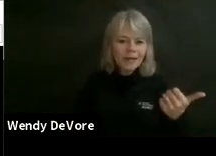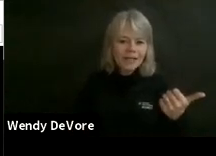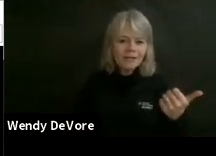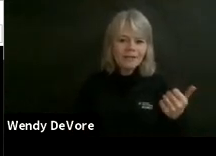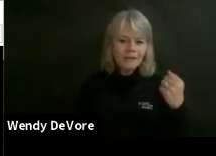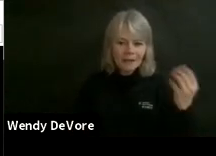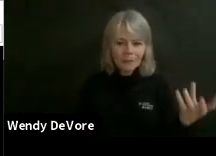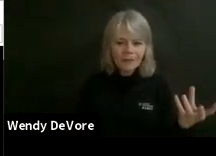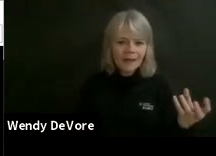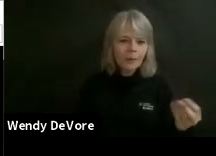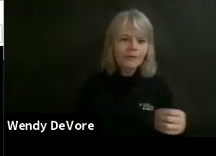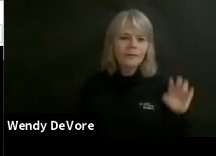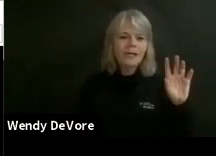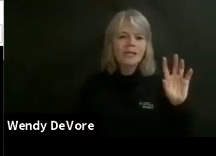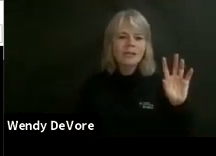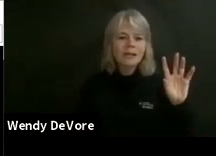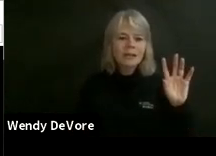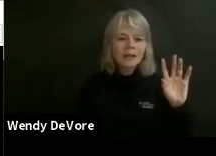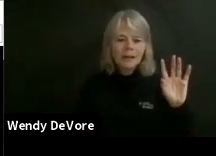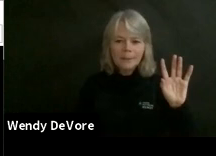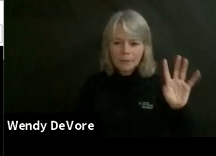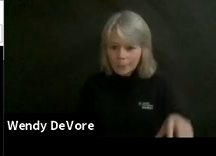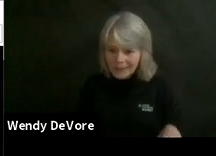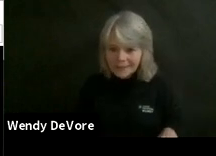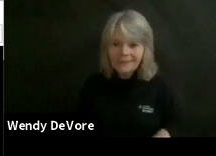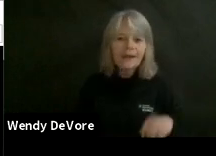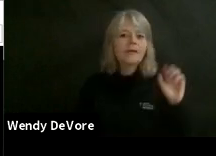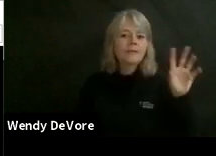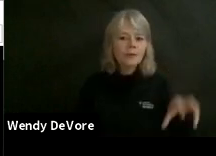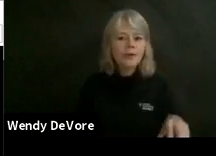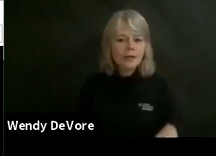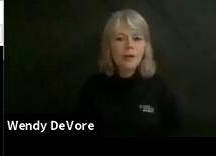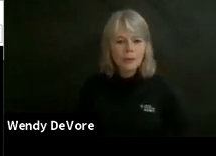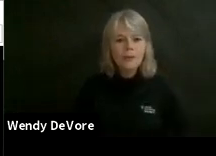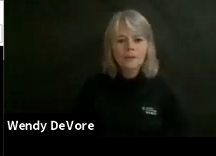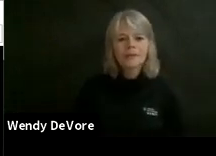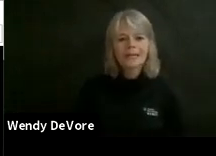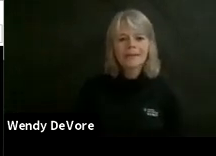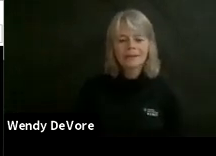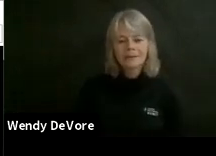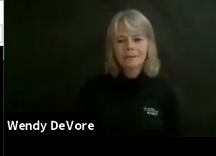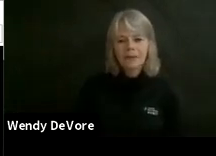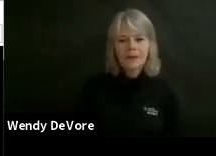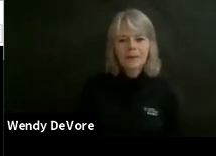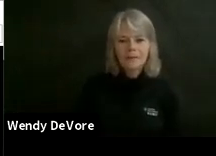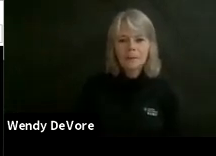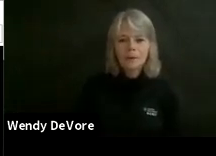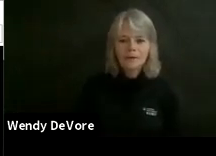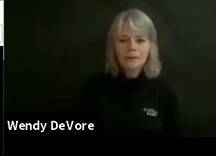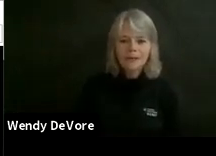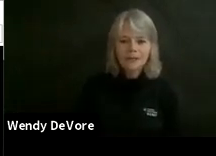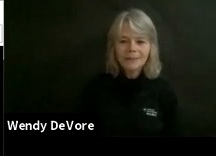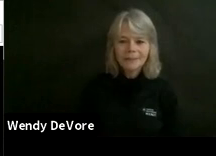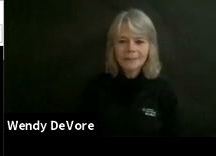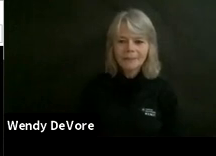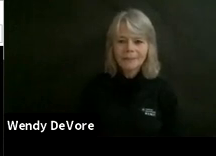some local agencies that can provide more information. Um, so please, uh, feel free to go through those links and that will give you more